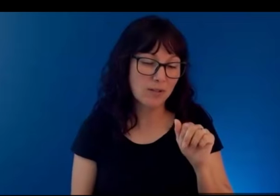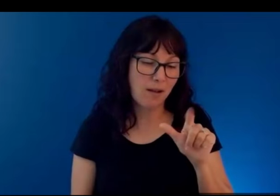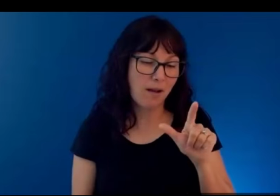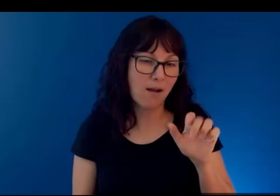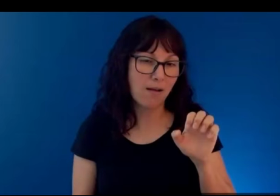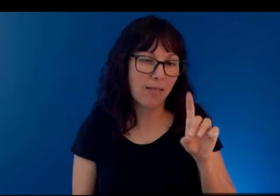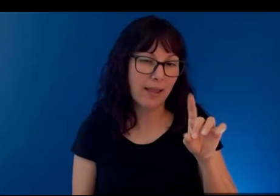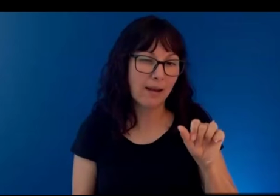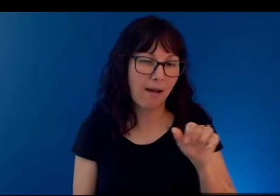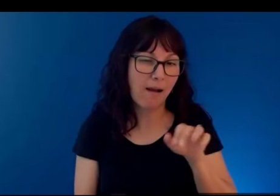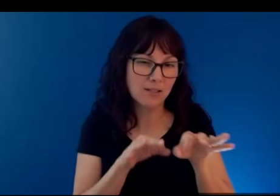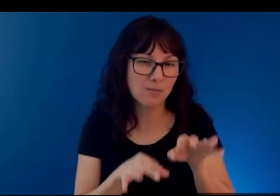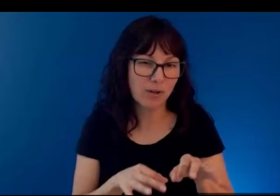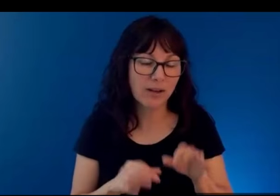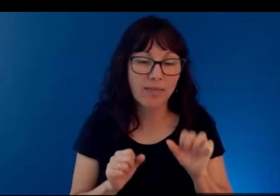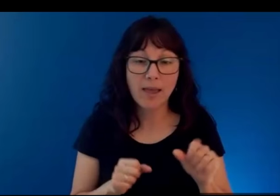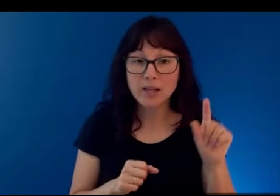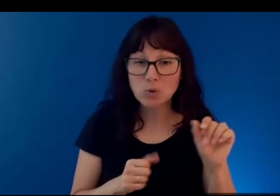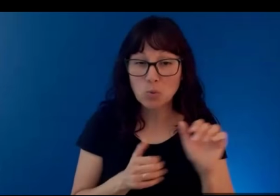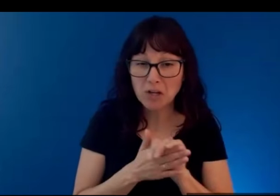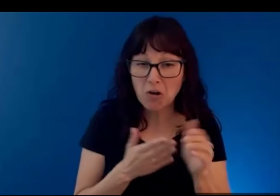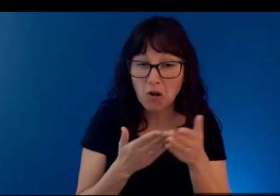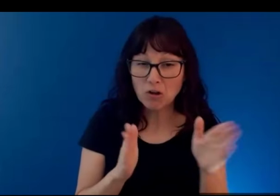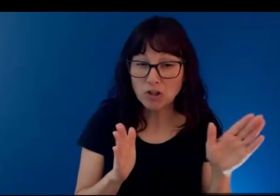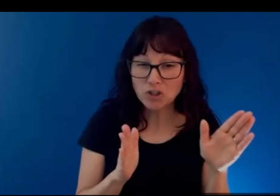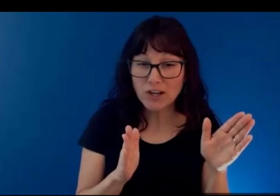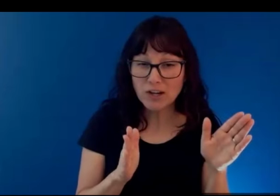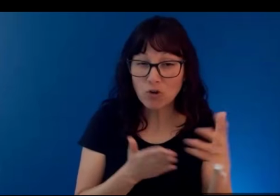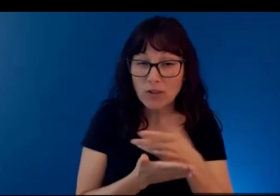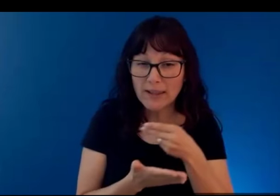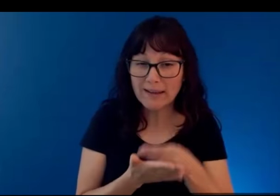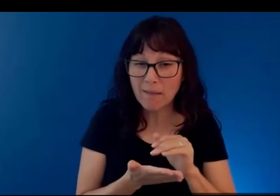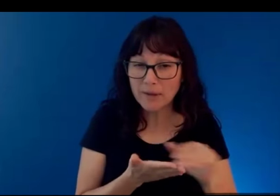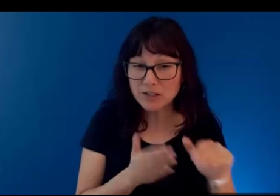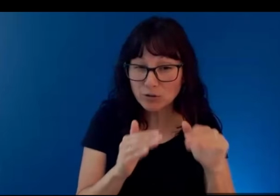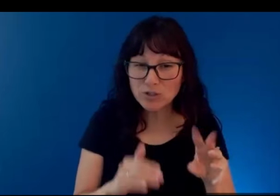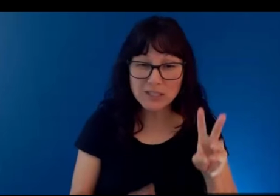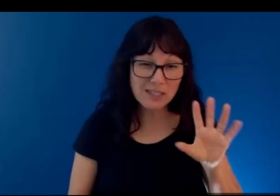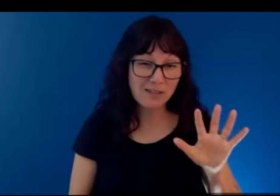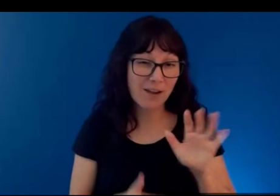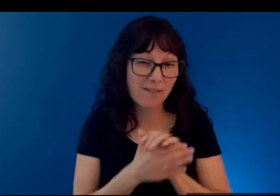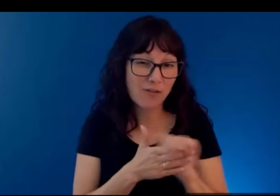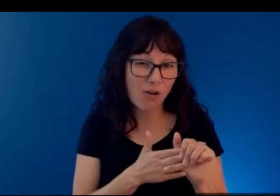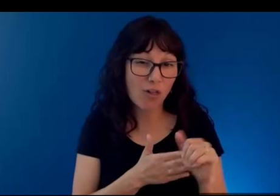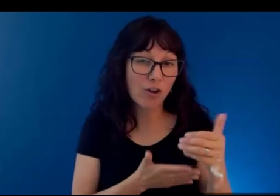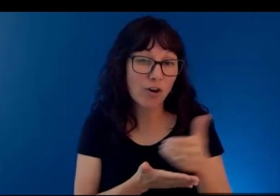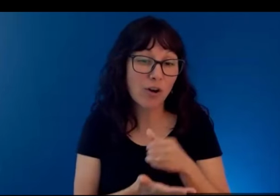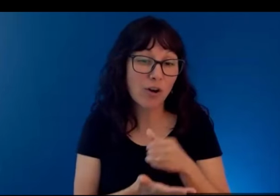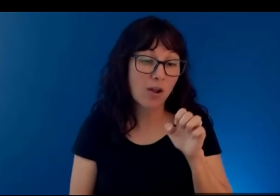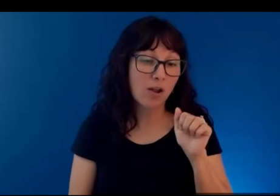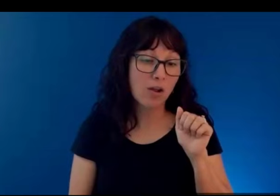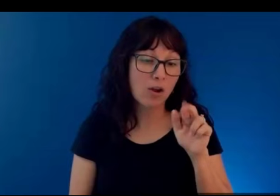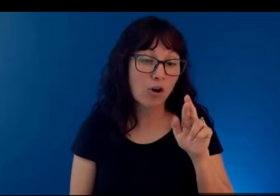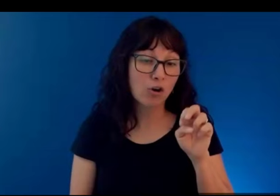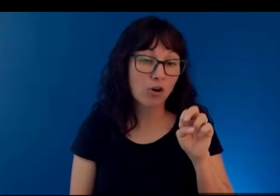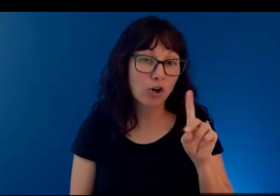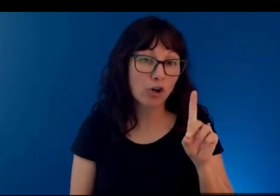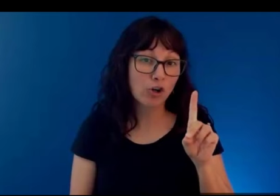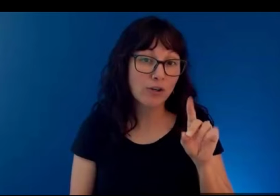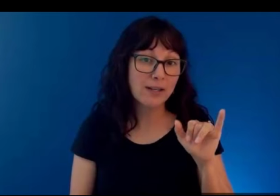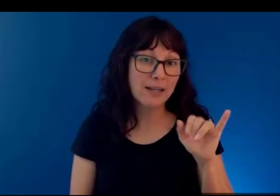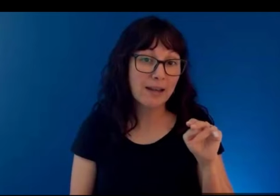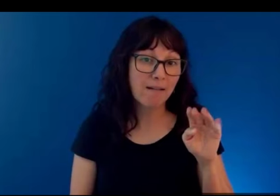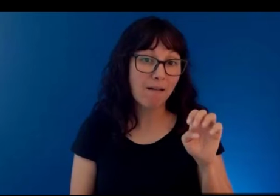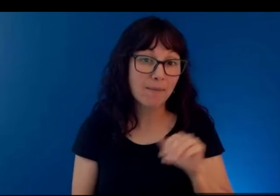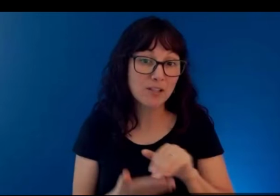could disregard the $20 general income exclusion and the $65 earned income exclusion and